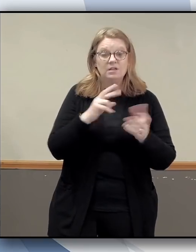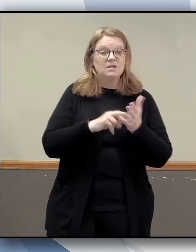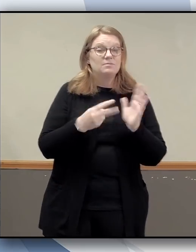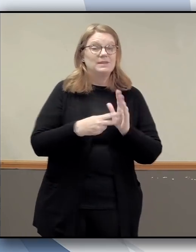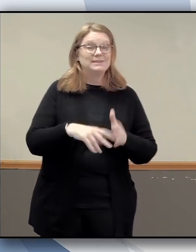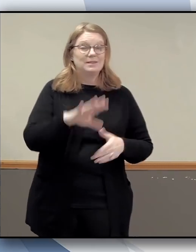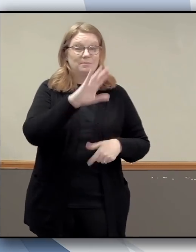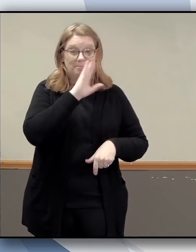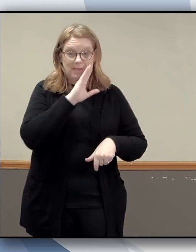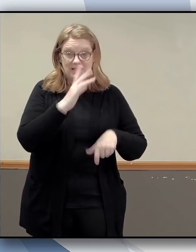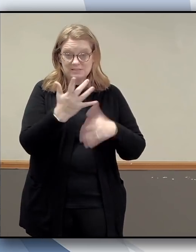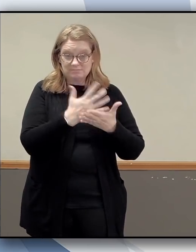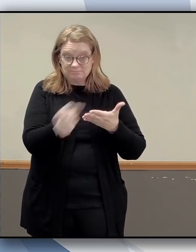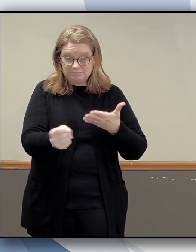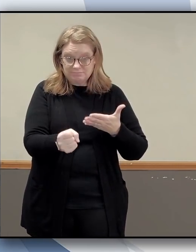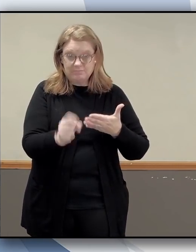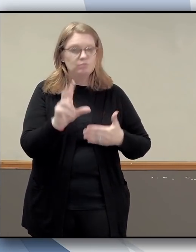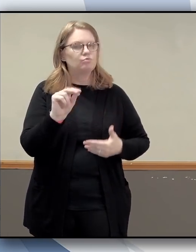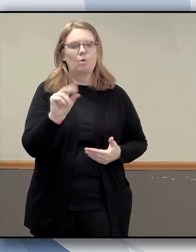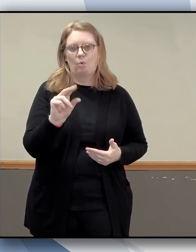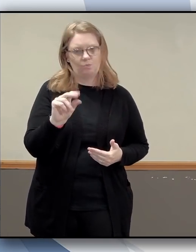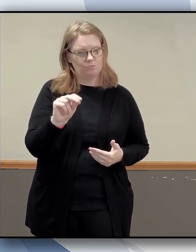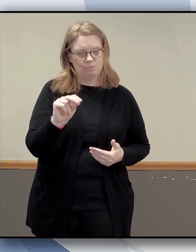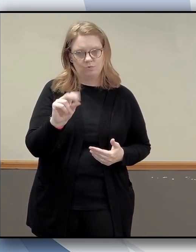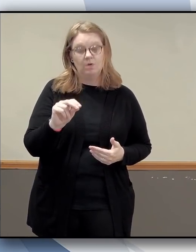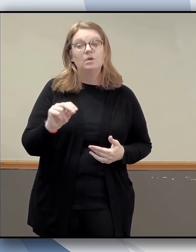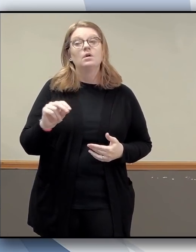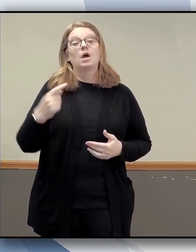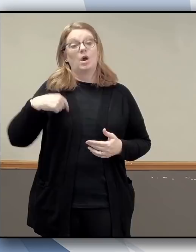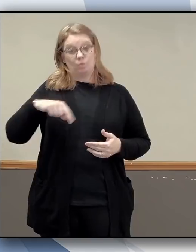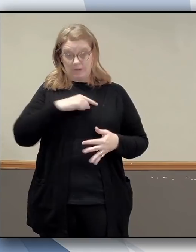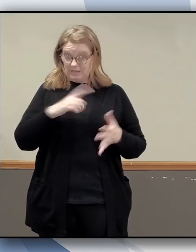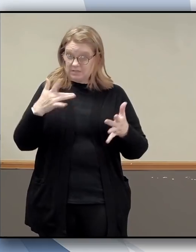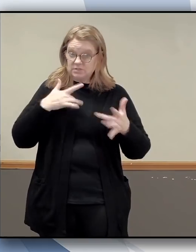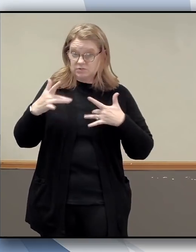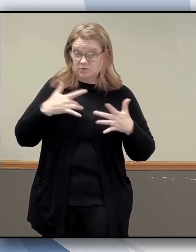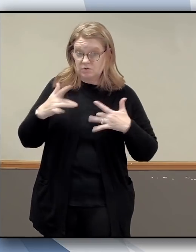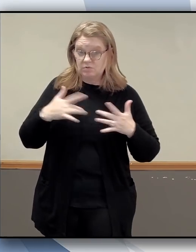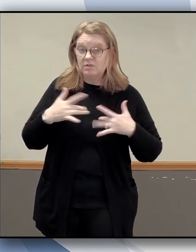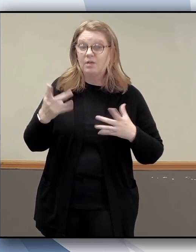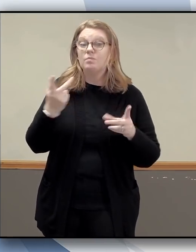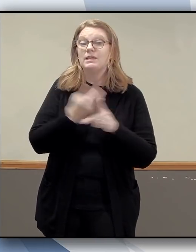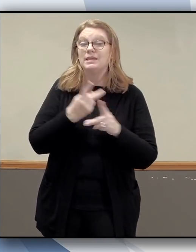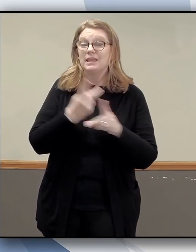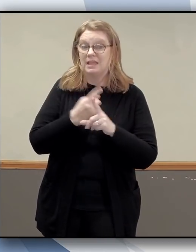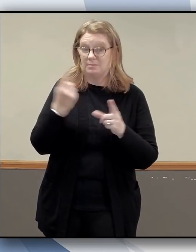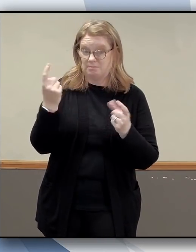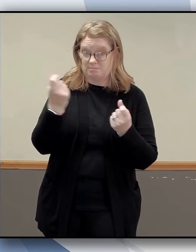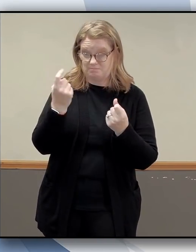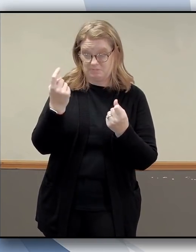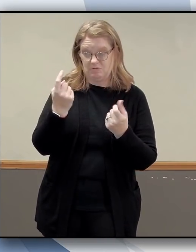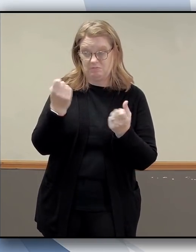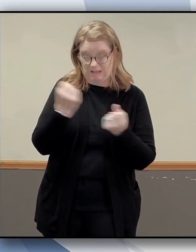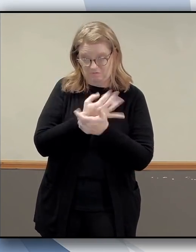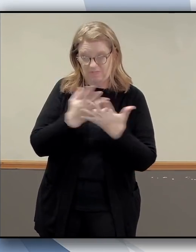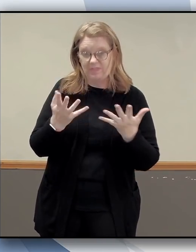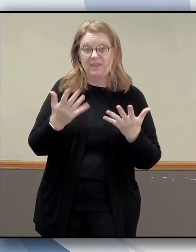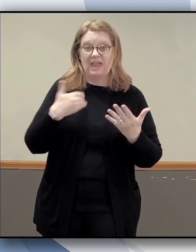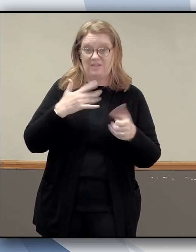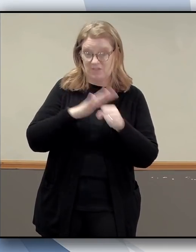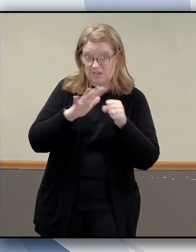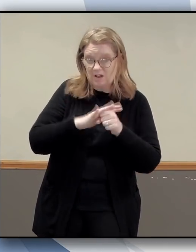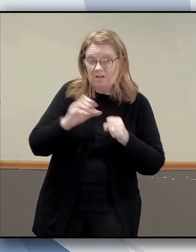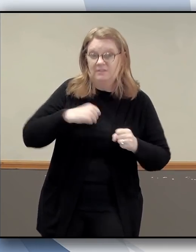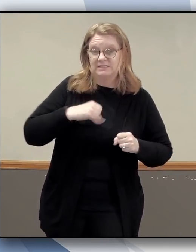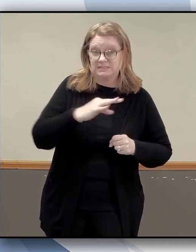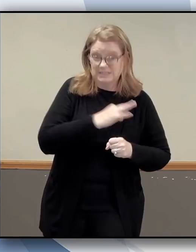Dakota. We are absolutely concerned about making sure that we keep beds staffed as positive cases continue to rise, because